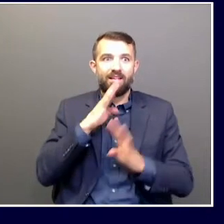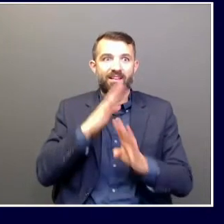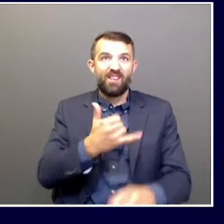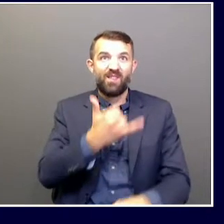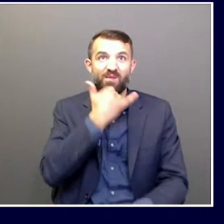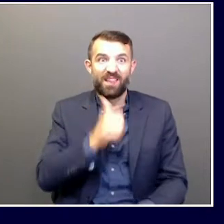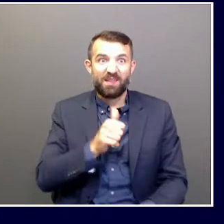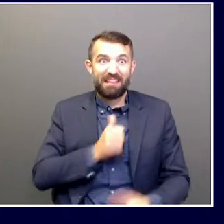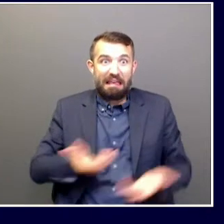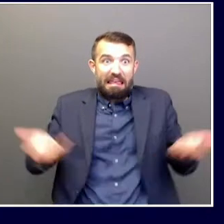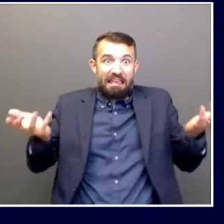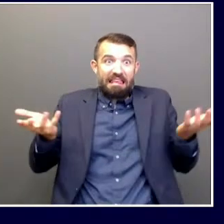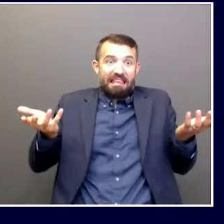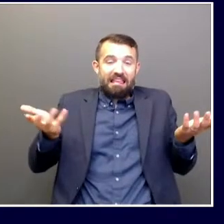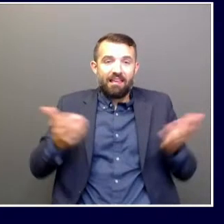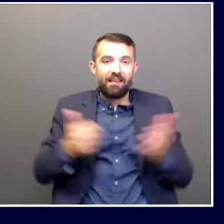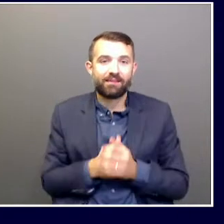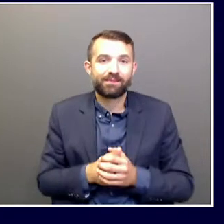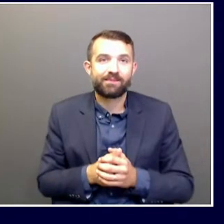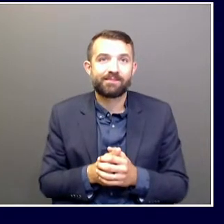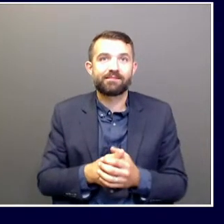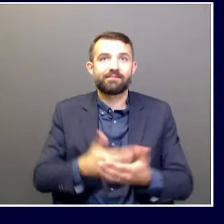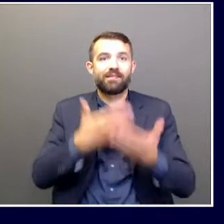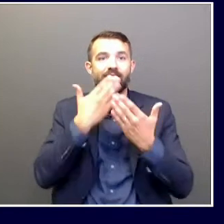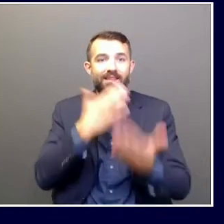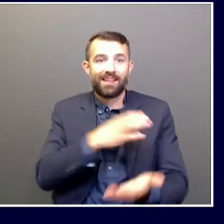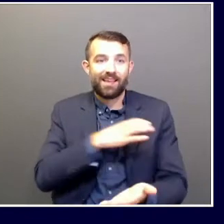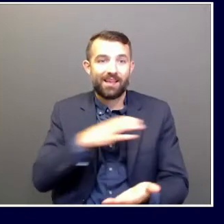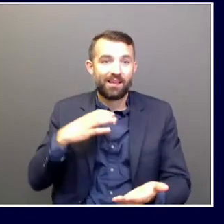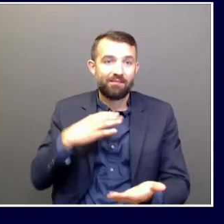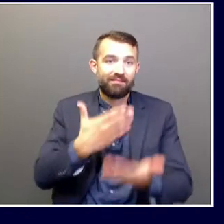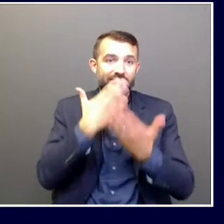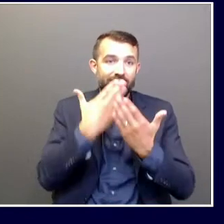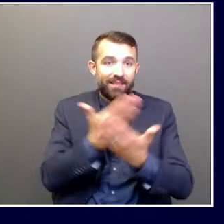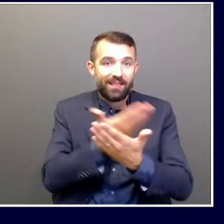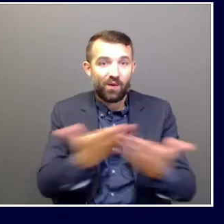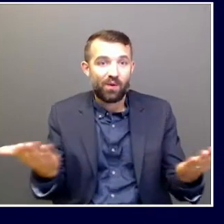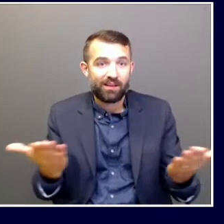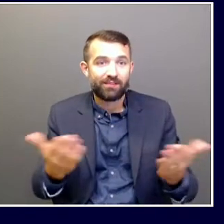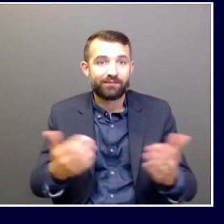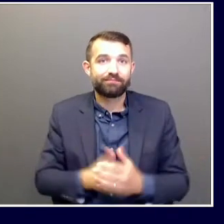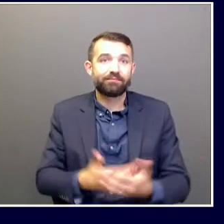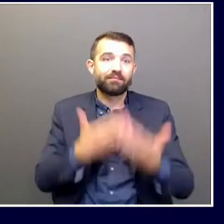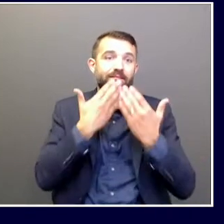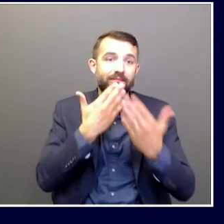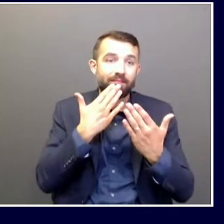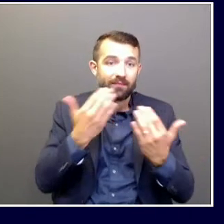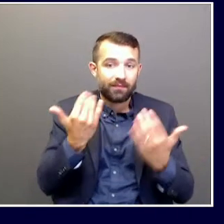Thank you, Commissioner Lambrew, as well, for your time. Thanks, everybody. Thank you very much, everyone. Have a good day.